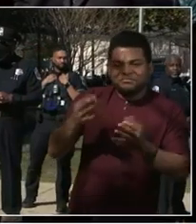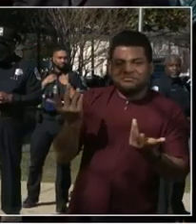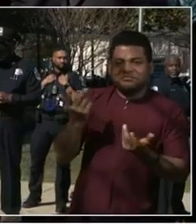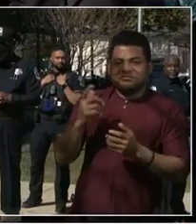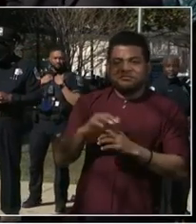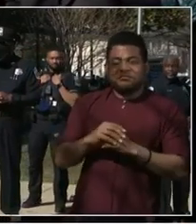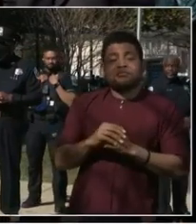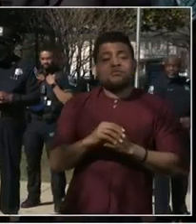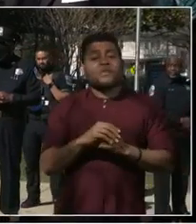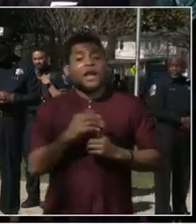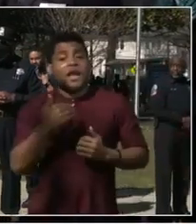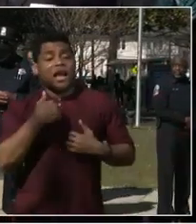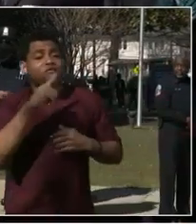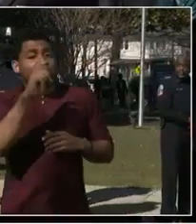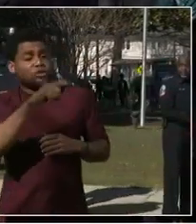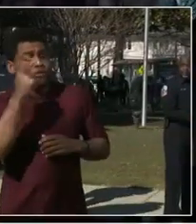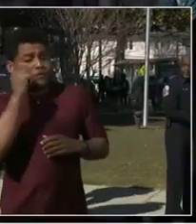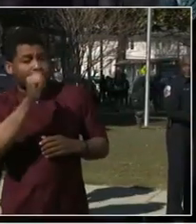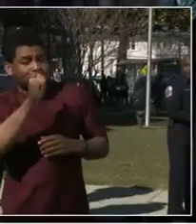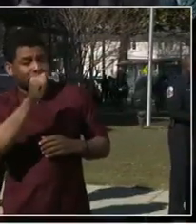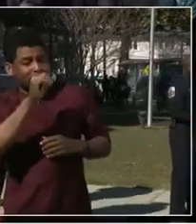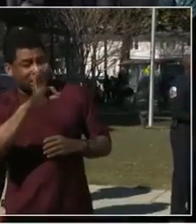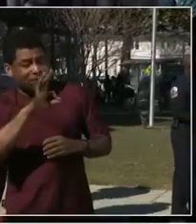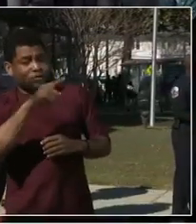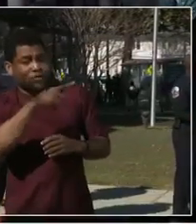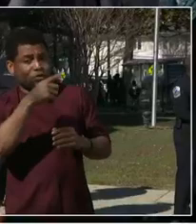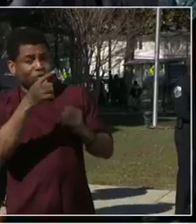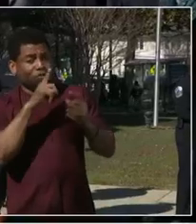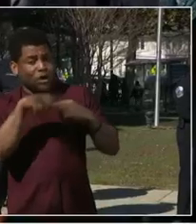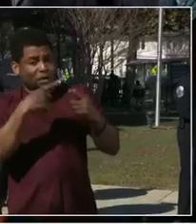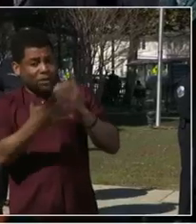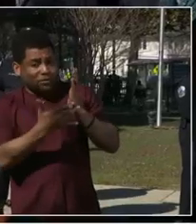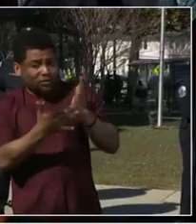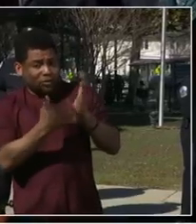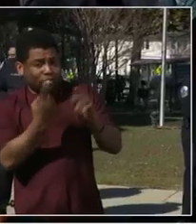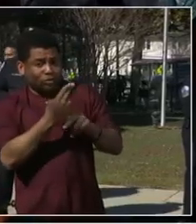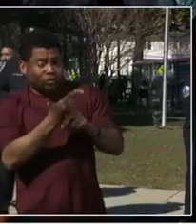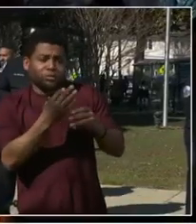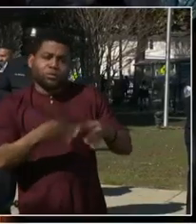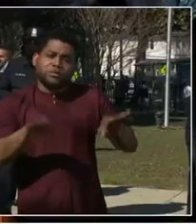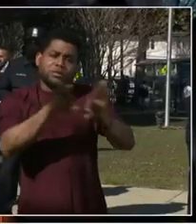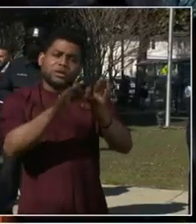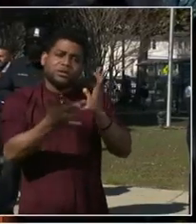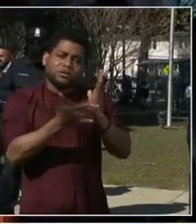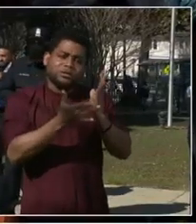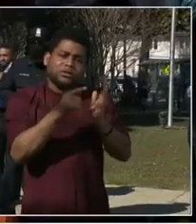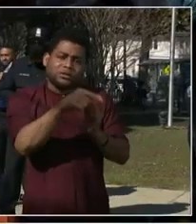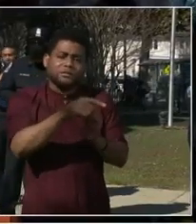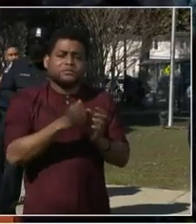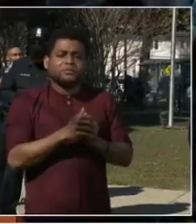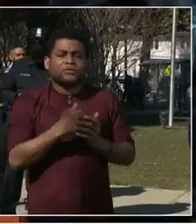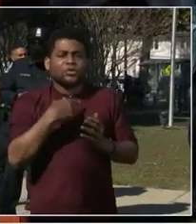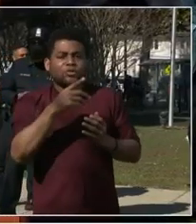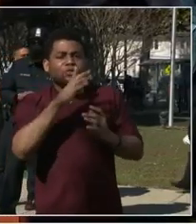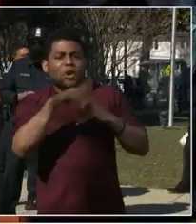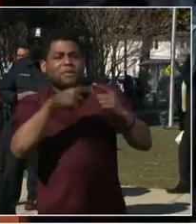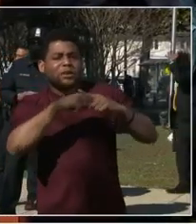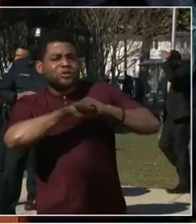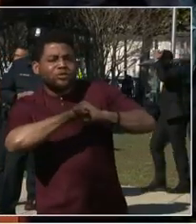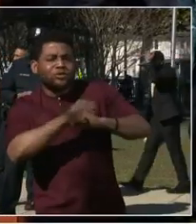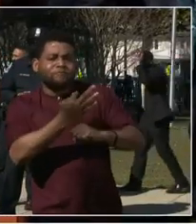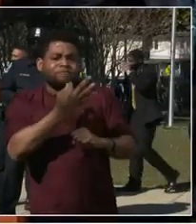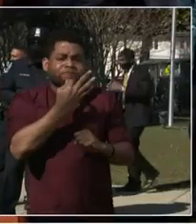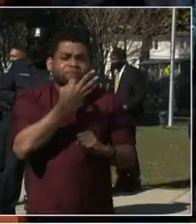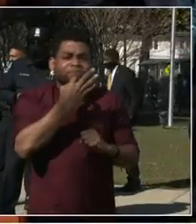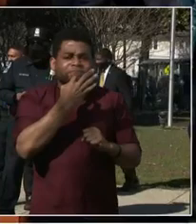You were talking about technology that was used and how crucial technology was in all this. I believe I spoke to a security expert yesterday that says the ATF has technology where you